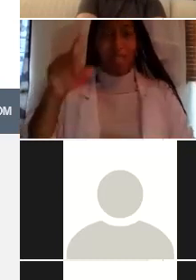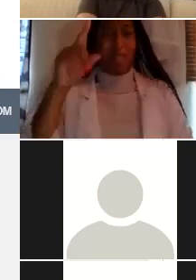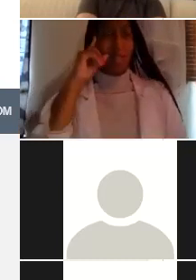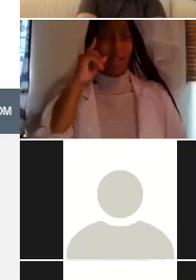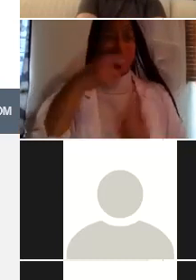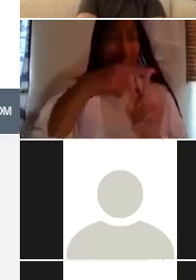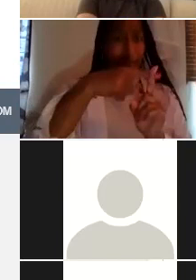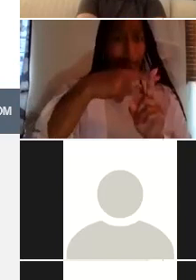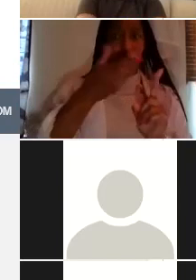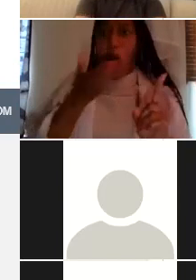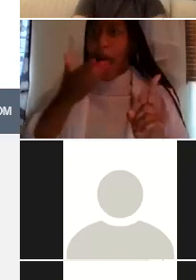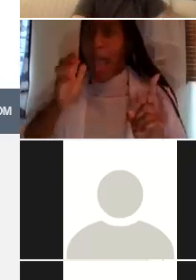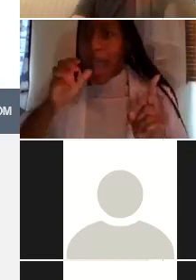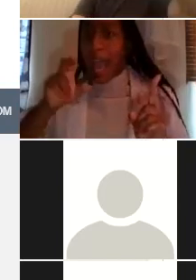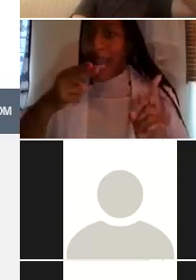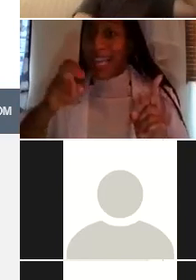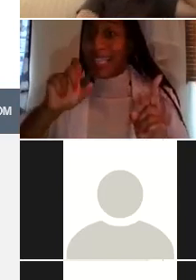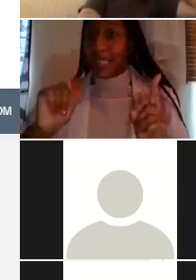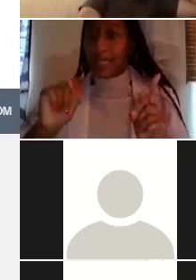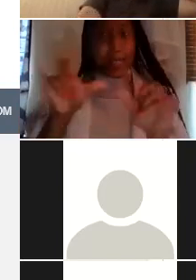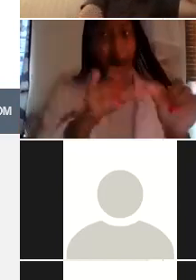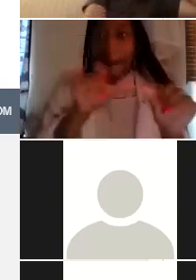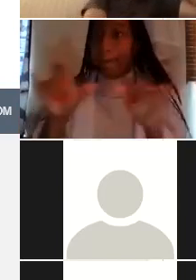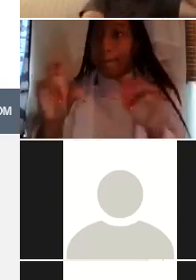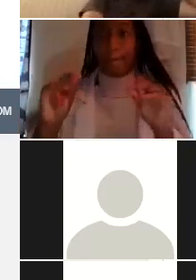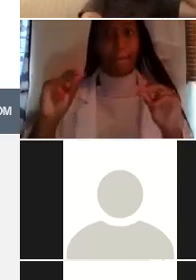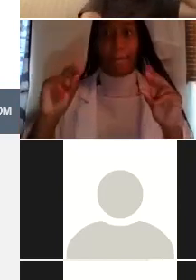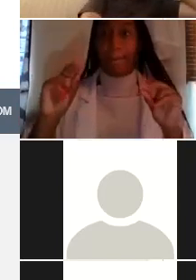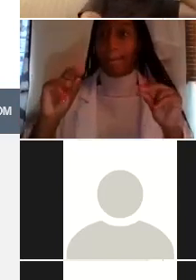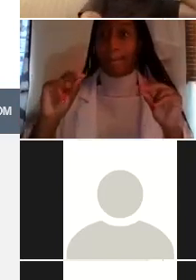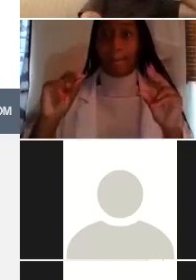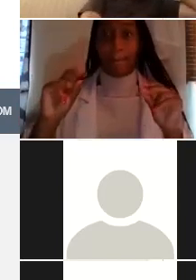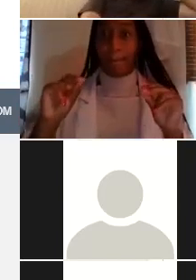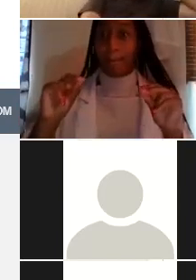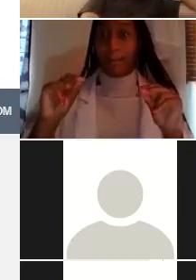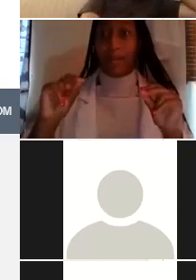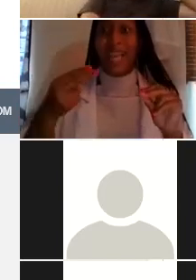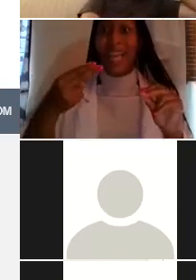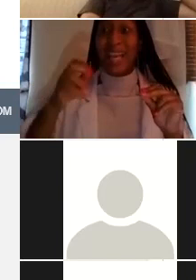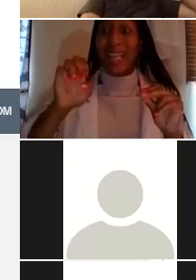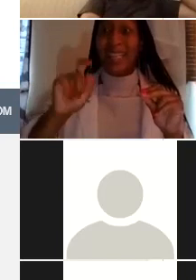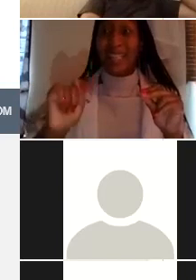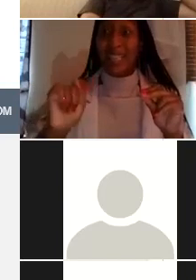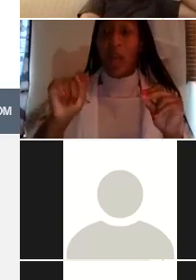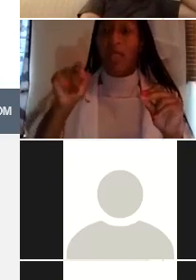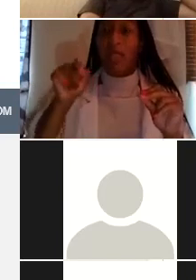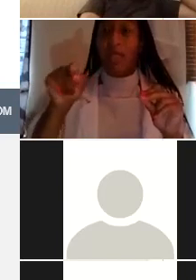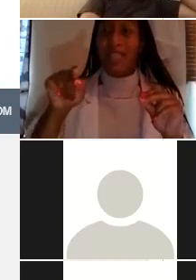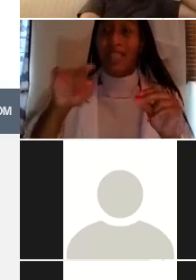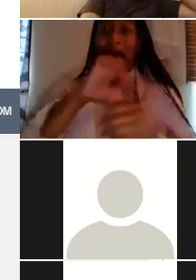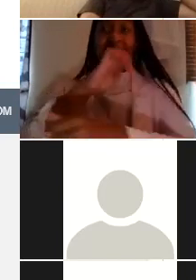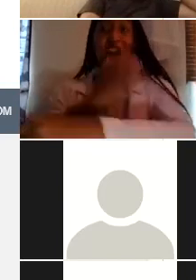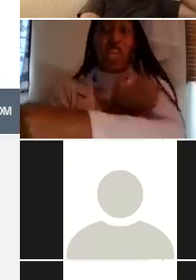don't, okay? Heat involves a transfer of energy because of a temperature